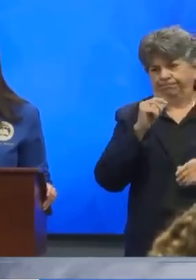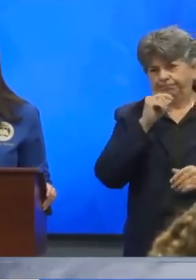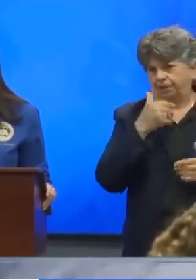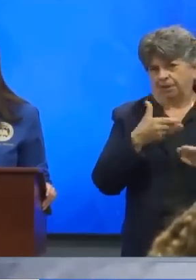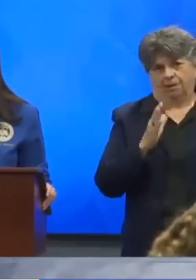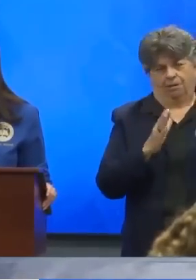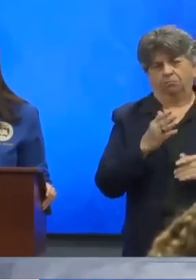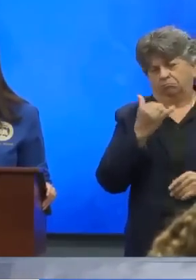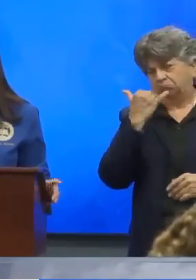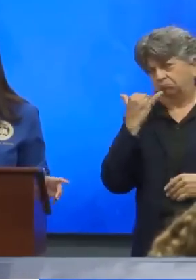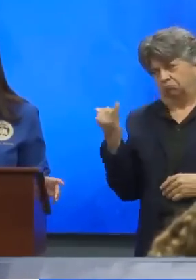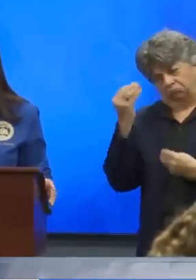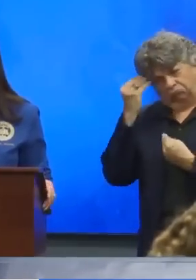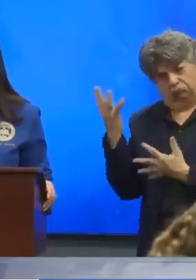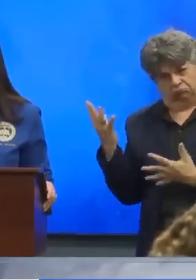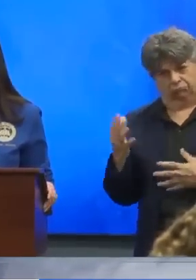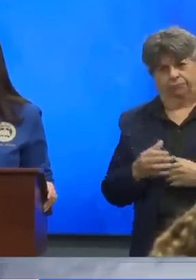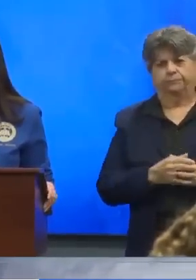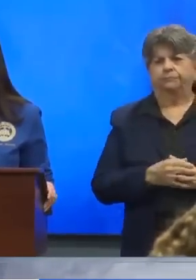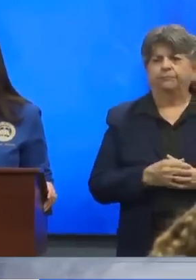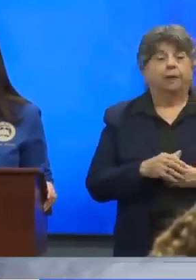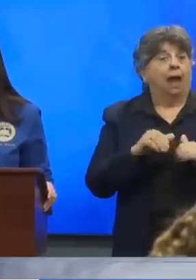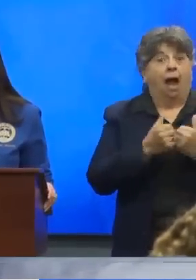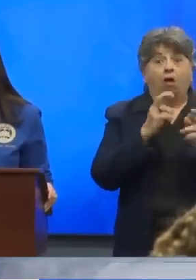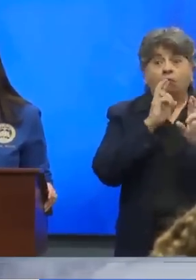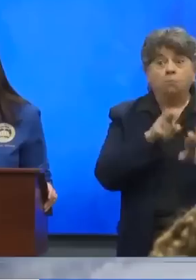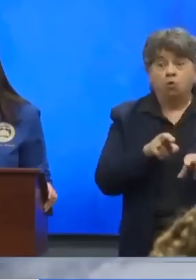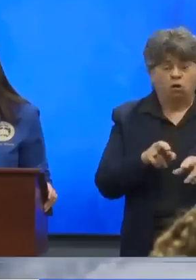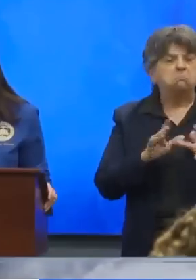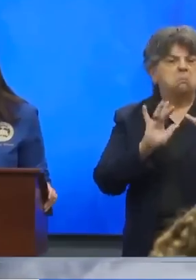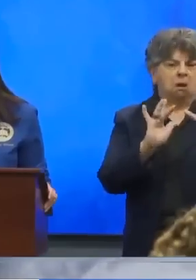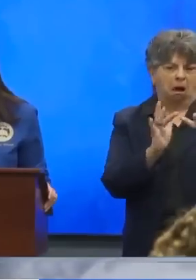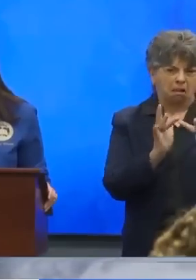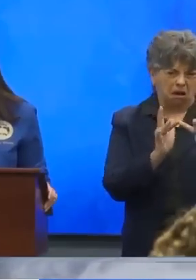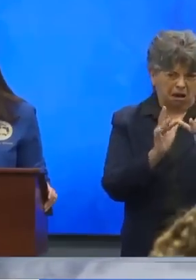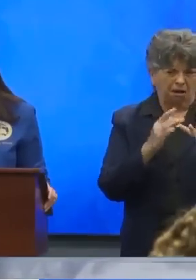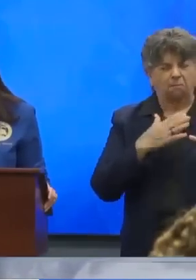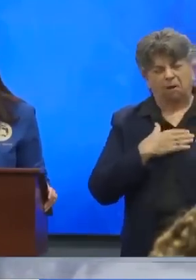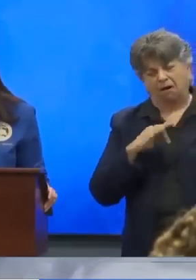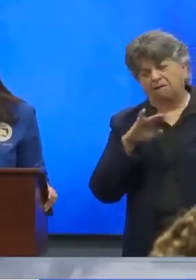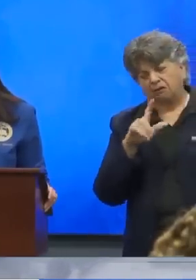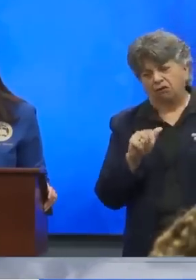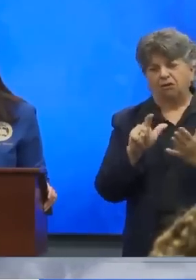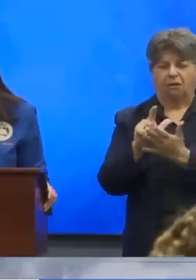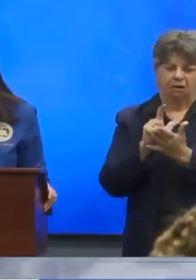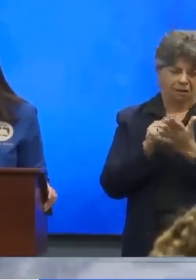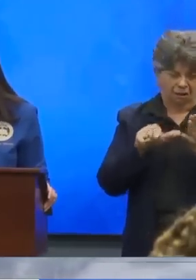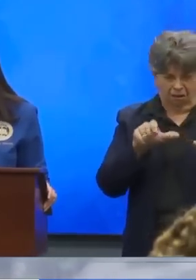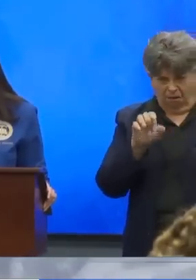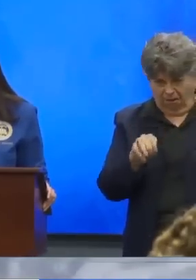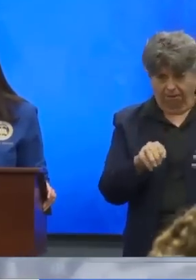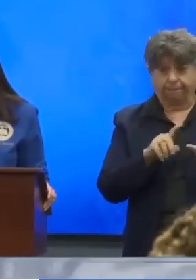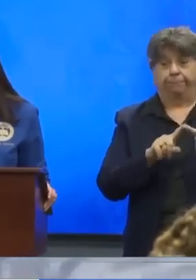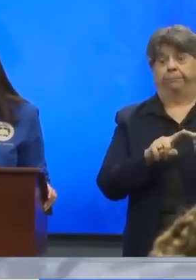three ways you can report. You can go to myfloridalegal.com. You can call our price gouging hotline at